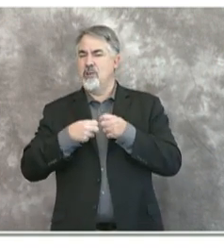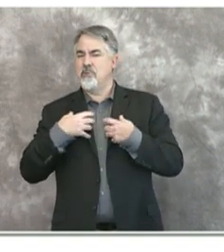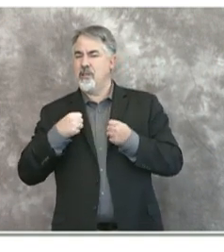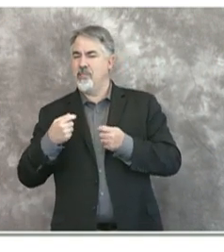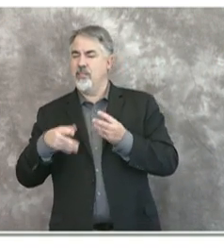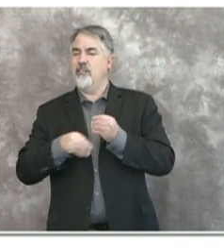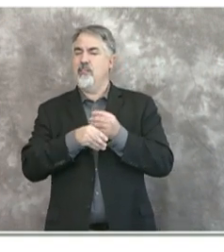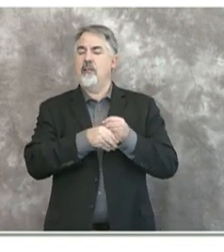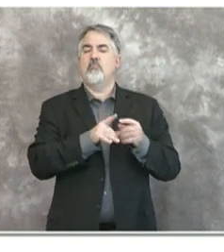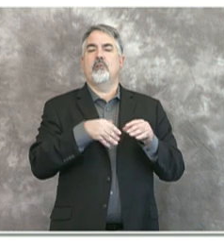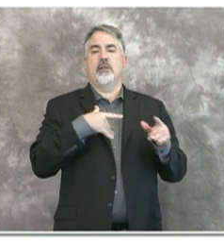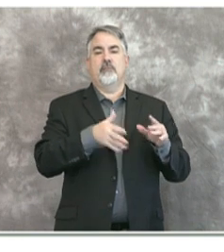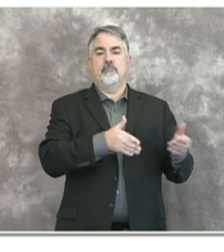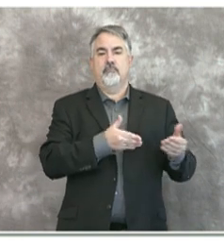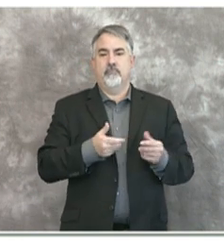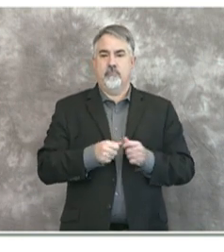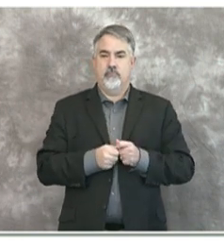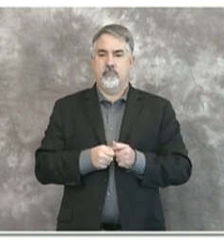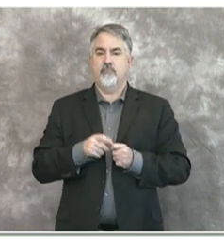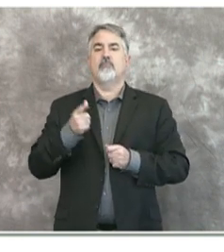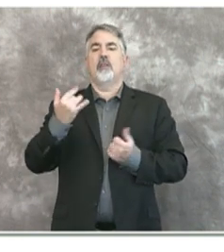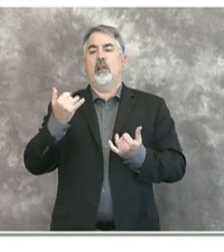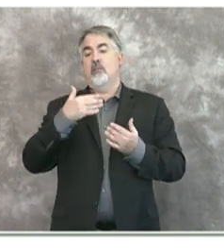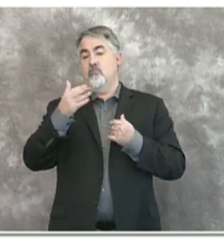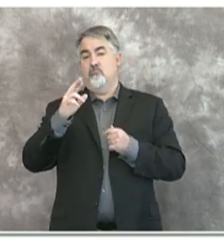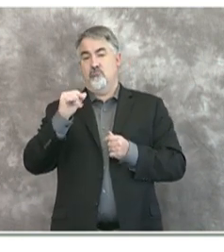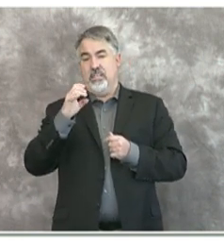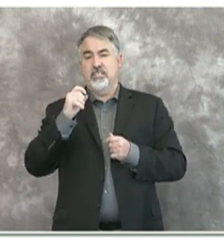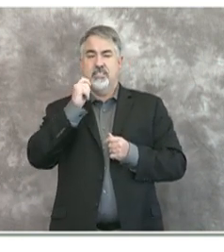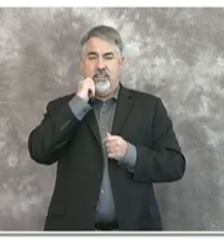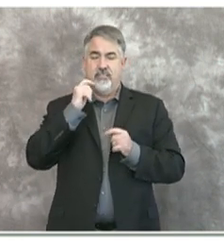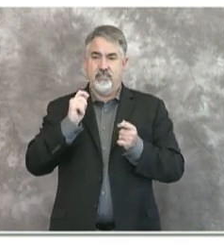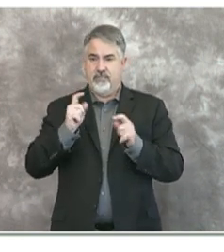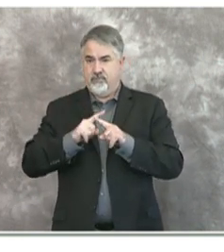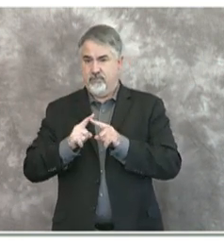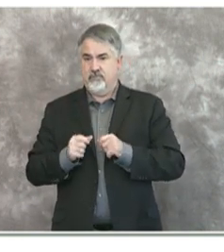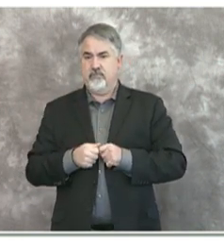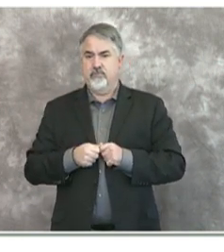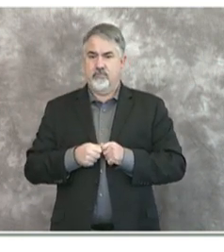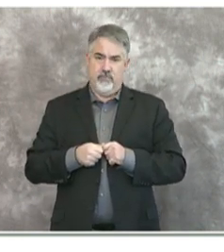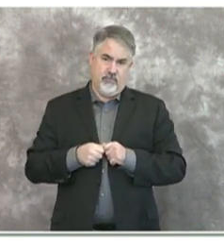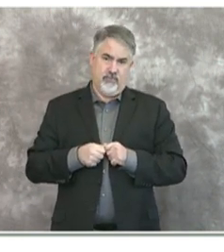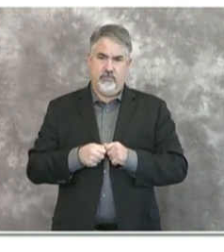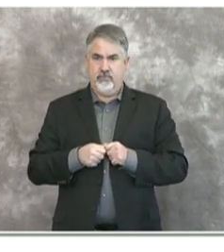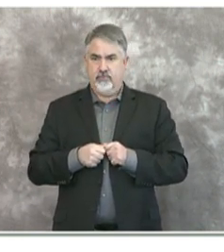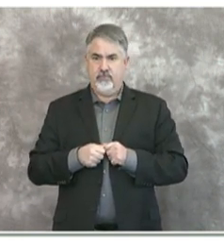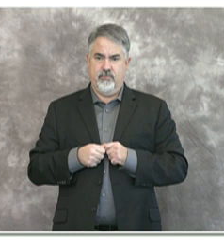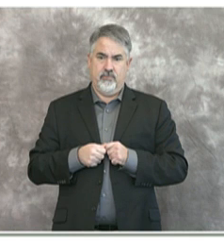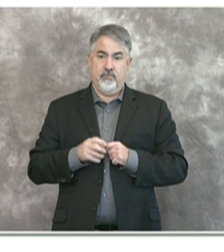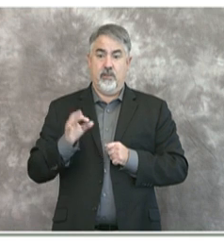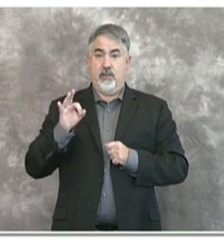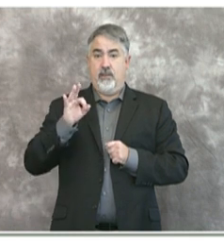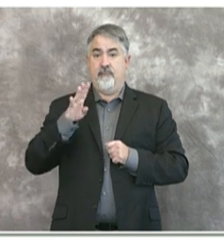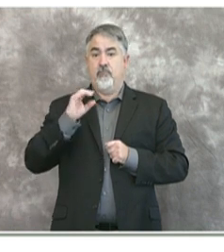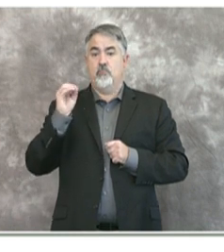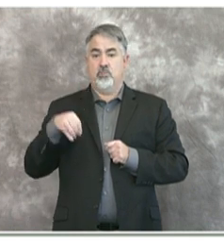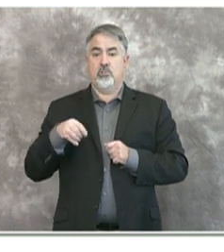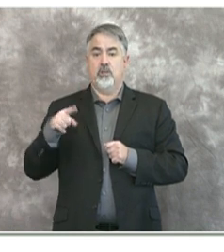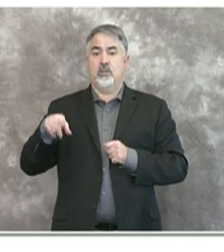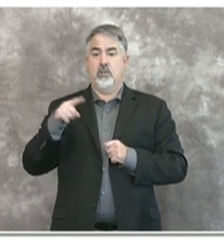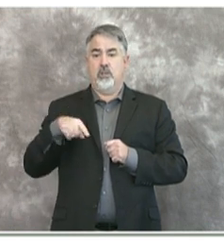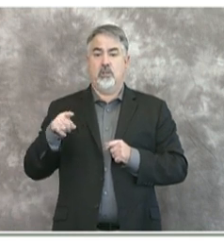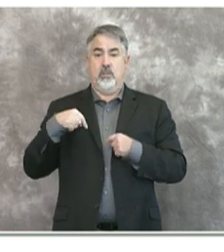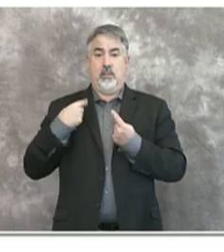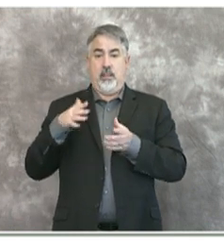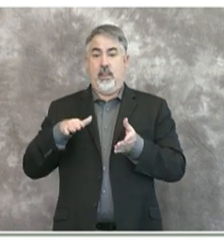and ethnicity, we have data for 92% of the 69 of the total number of deaths, and this means